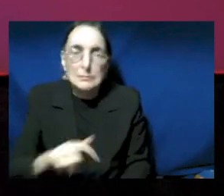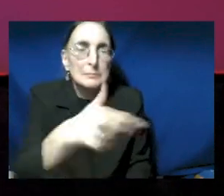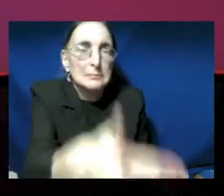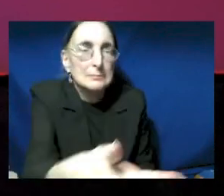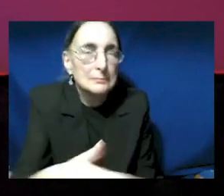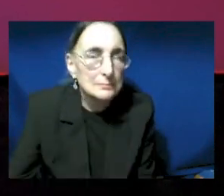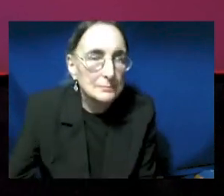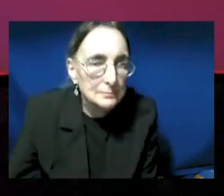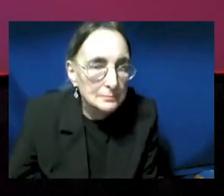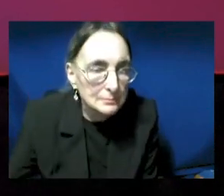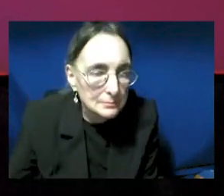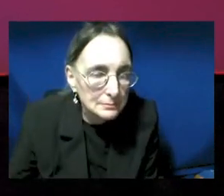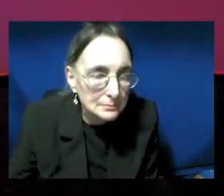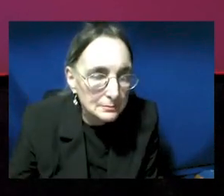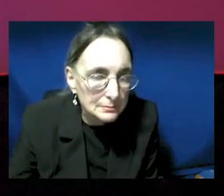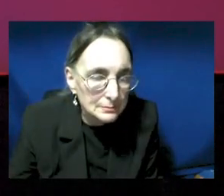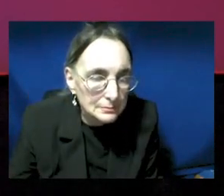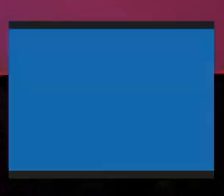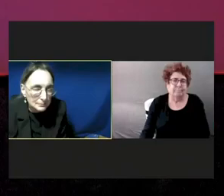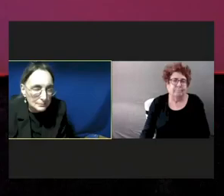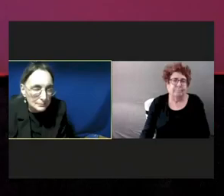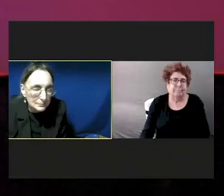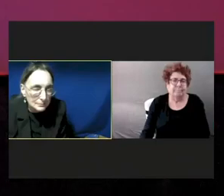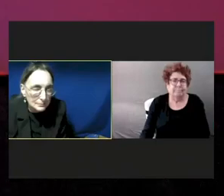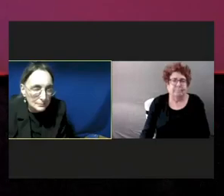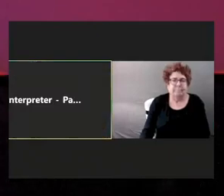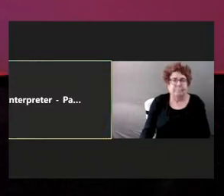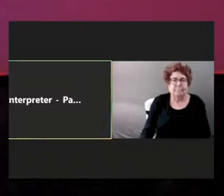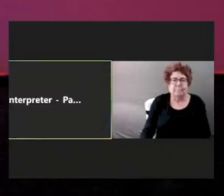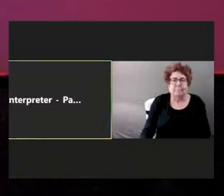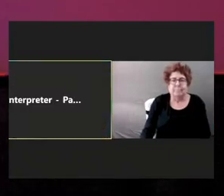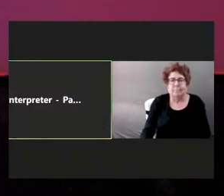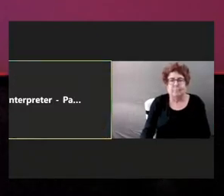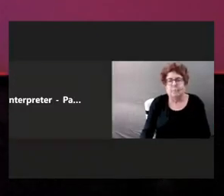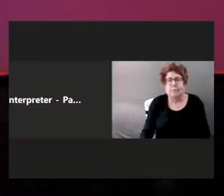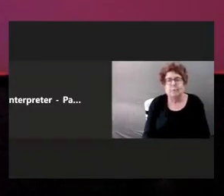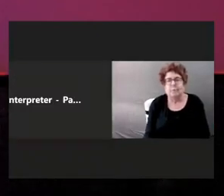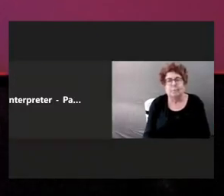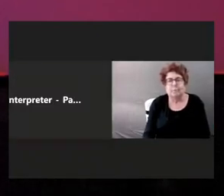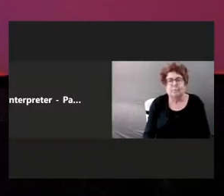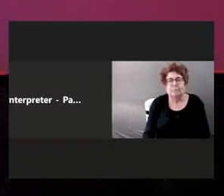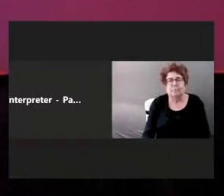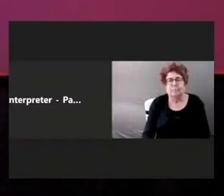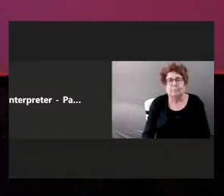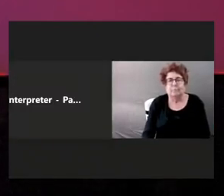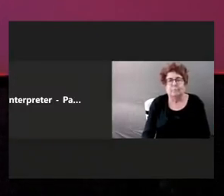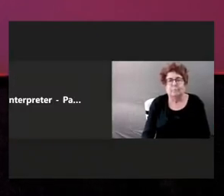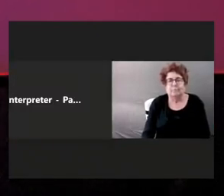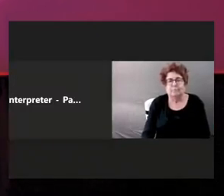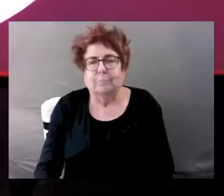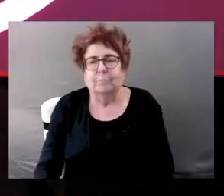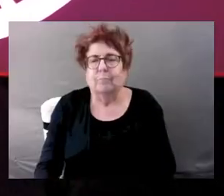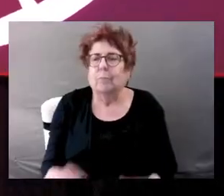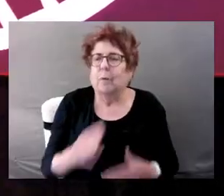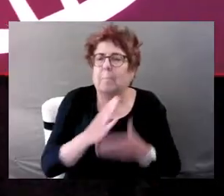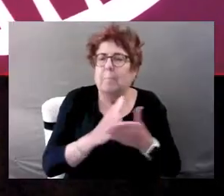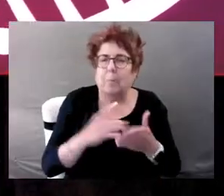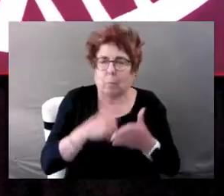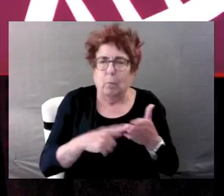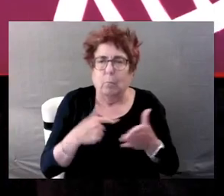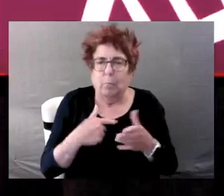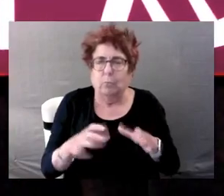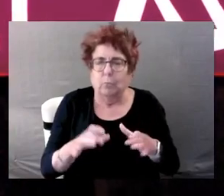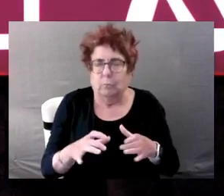distinguish through Black Voters Matter. Part of what we've been able to do and what has literally been, I think, our cornerstones, I call it the four